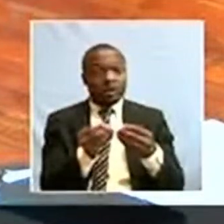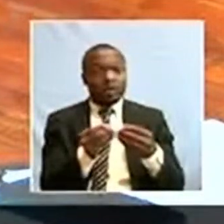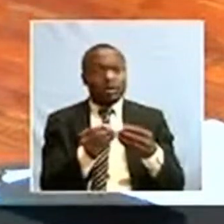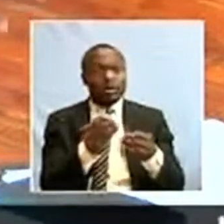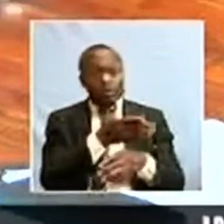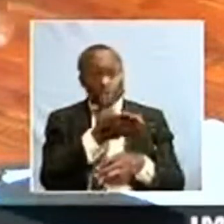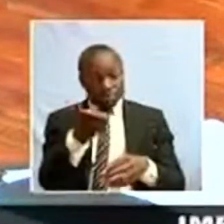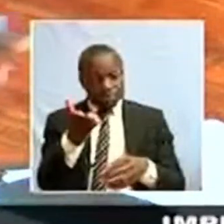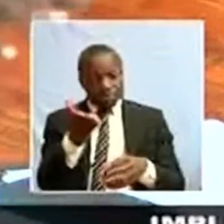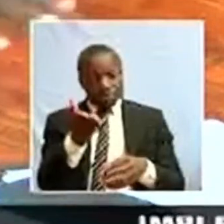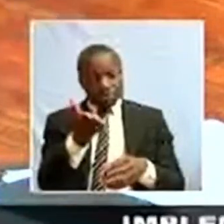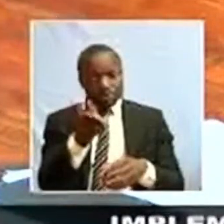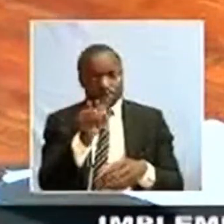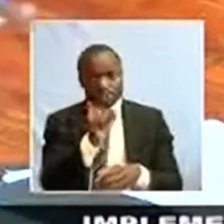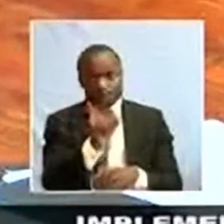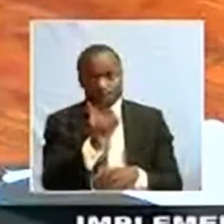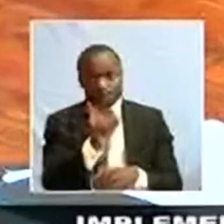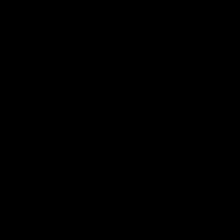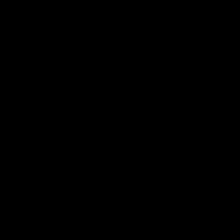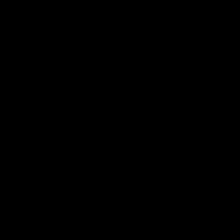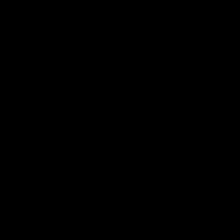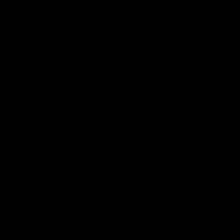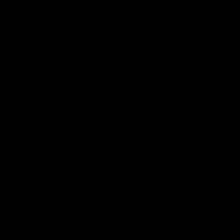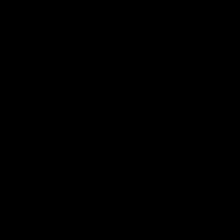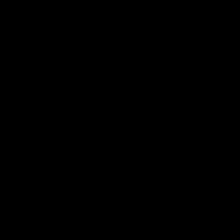cardboards, you need to buy more chairs. Who